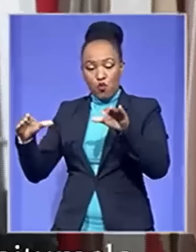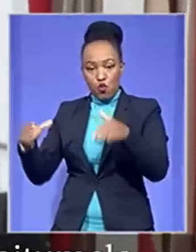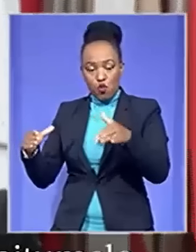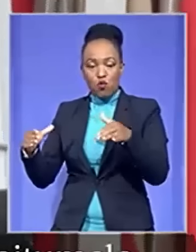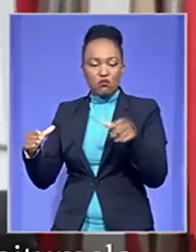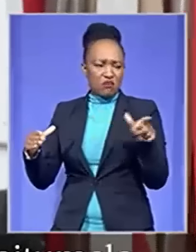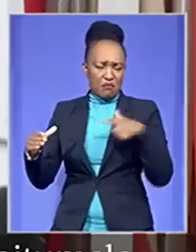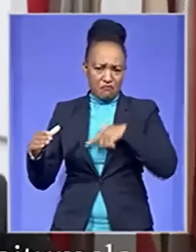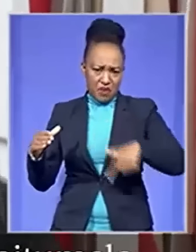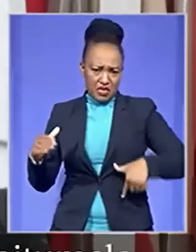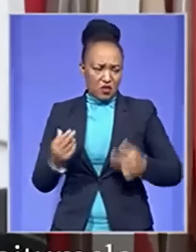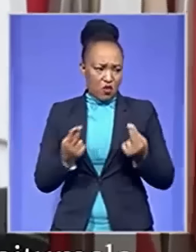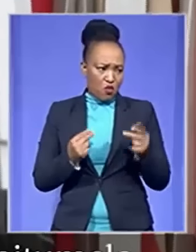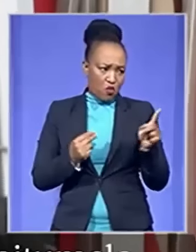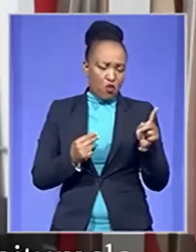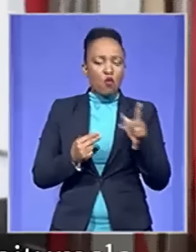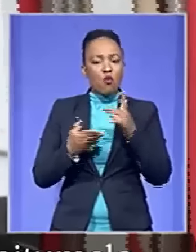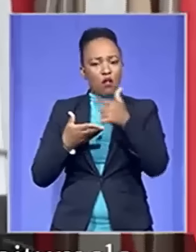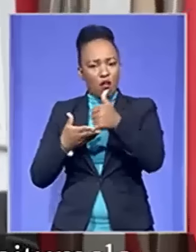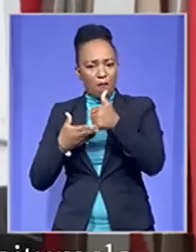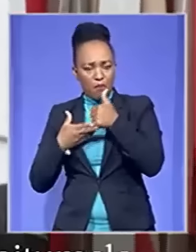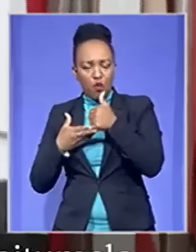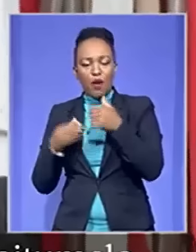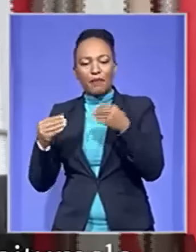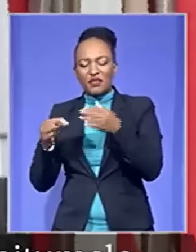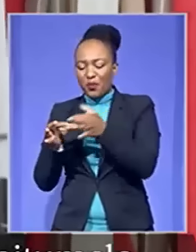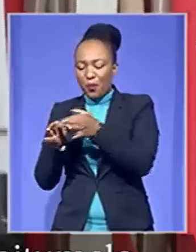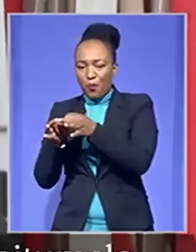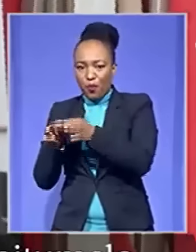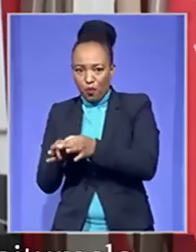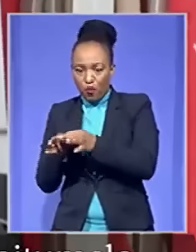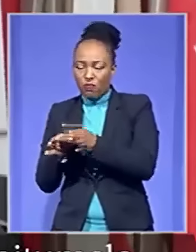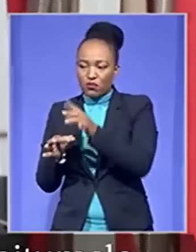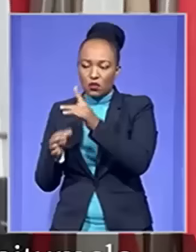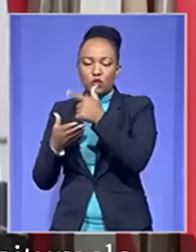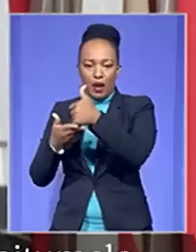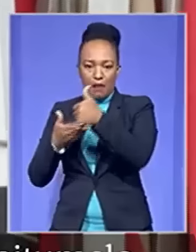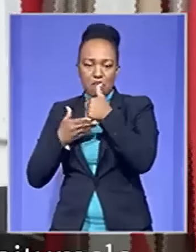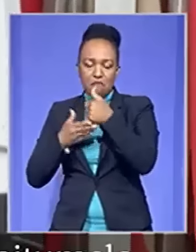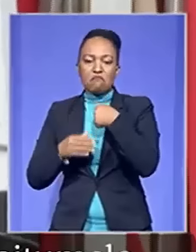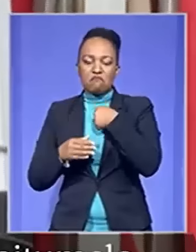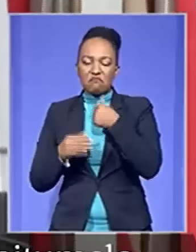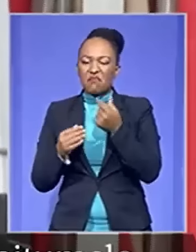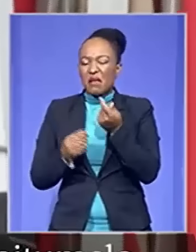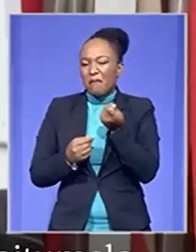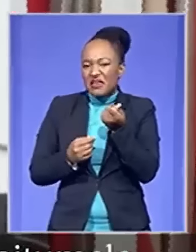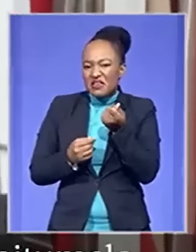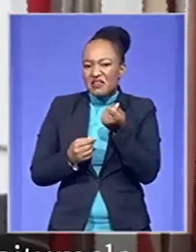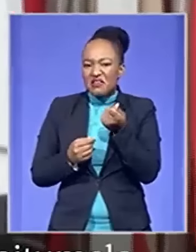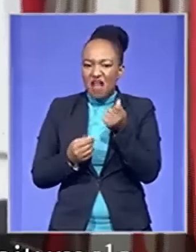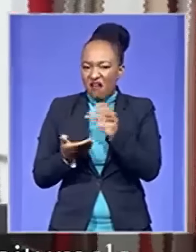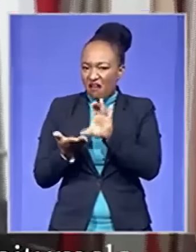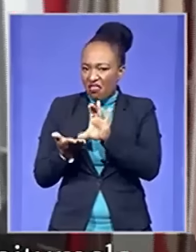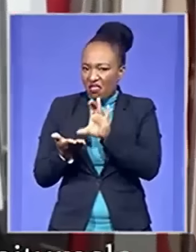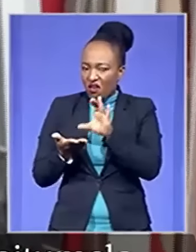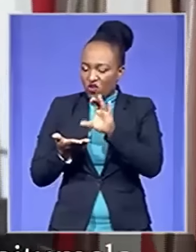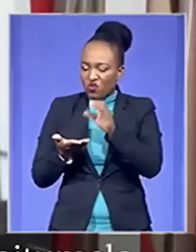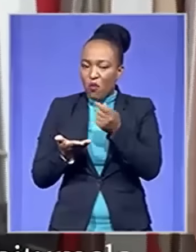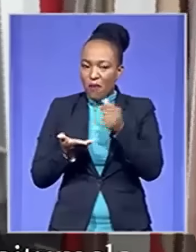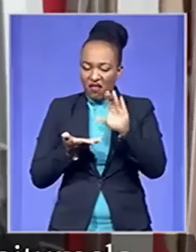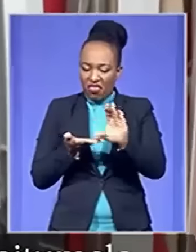botoka re le bagwebi ba botana gongwe go re thusa ka madinyana kana le distolo ga